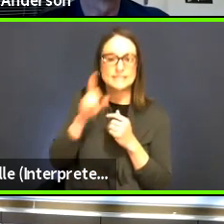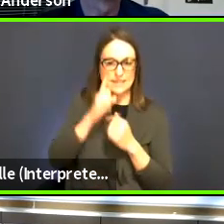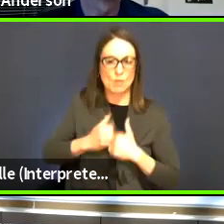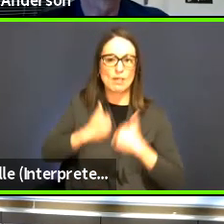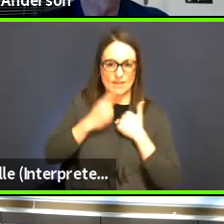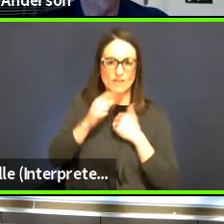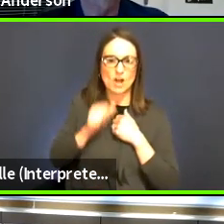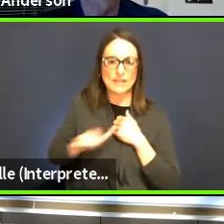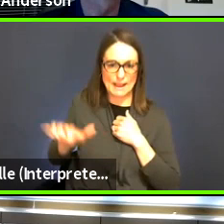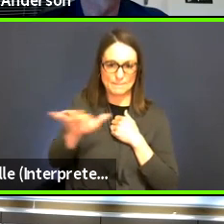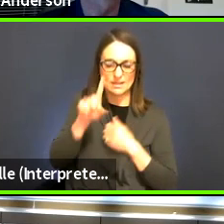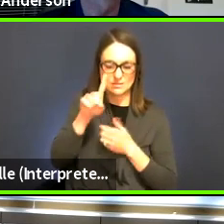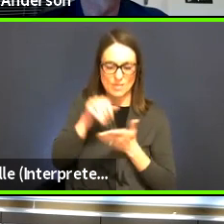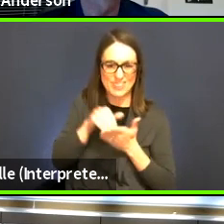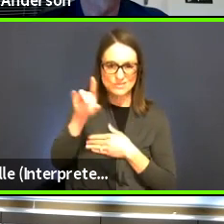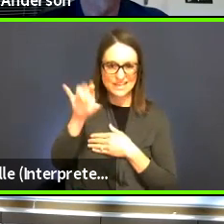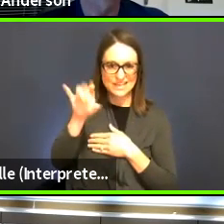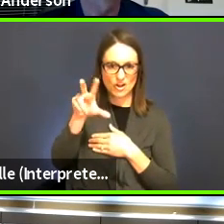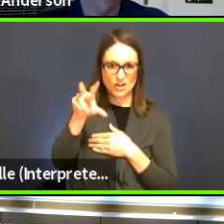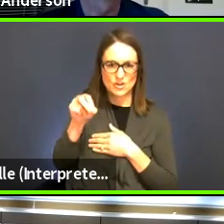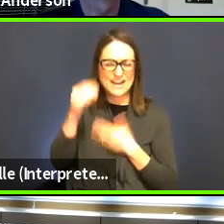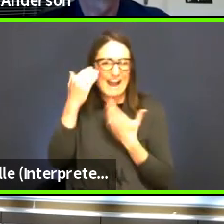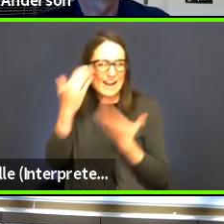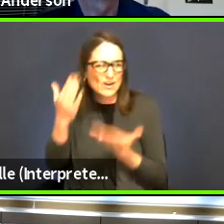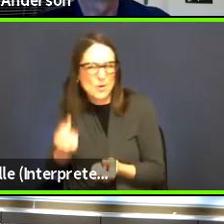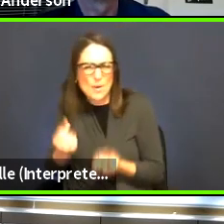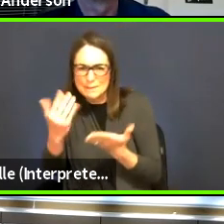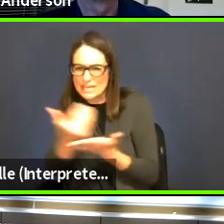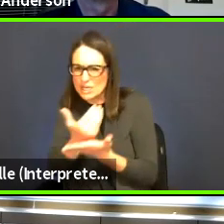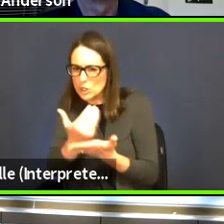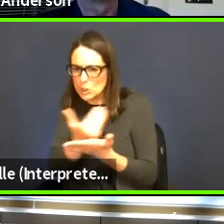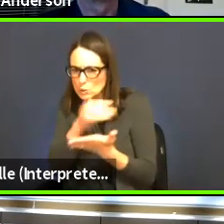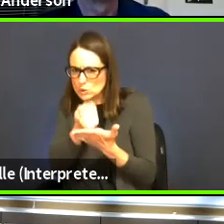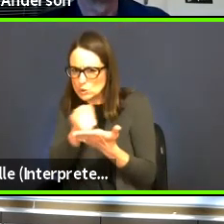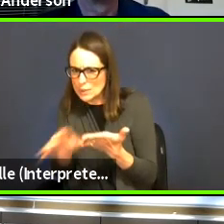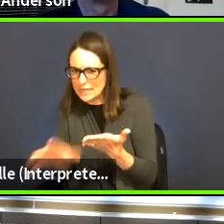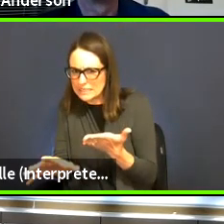I don't know the rate of the new students. I know that's total.